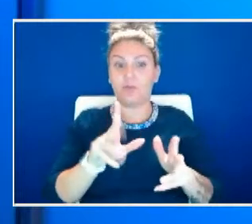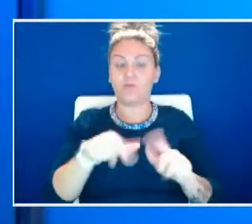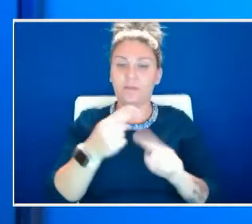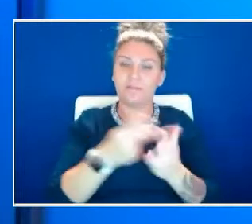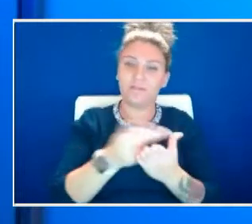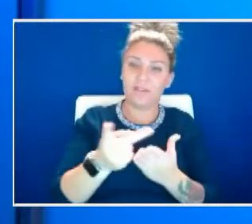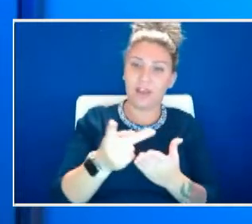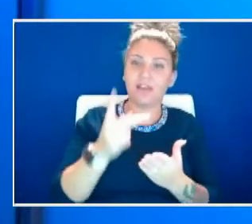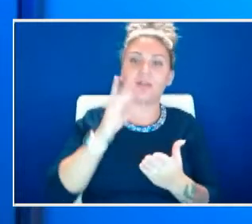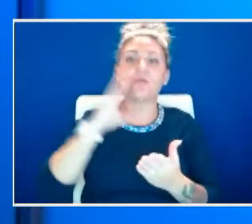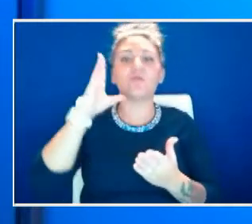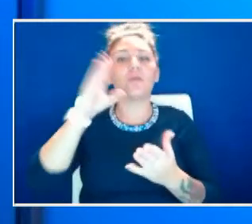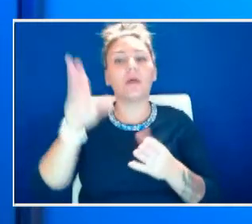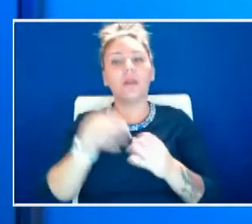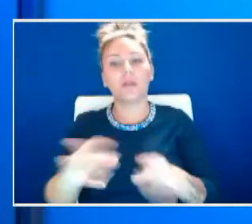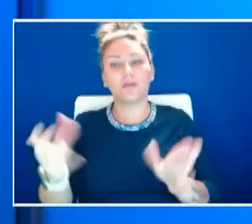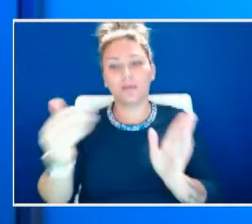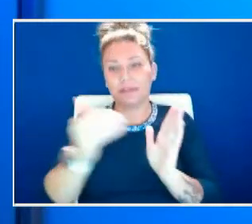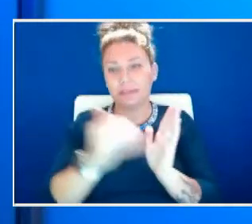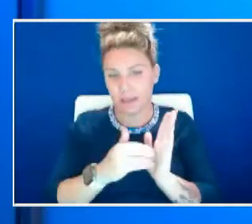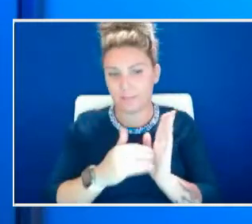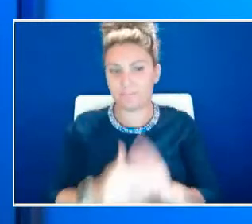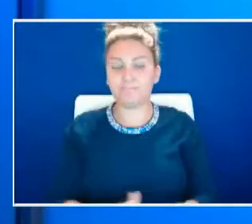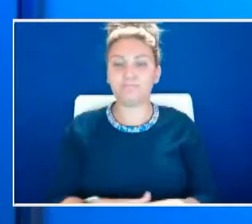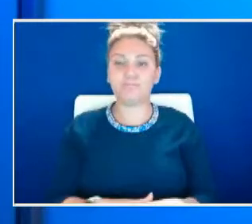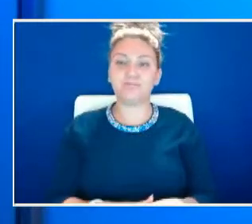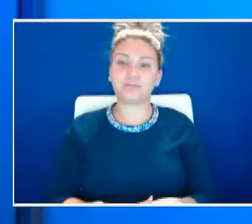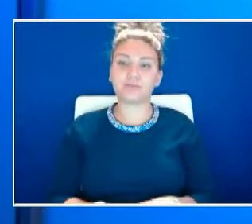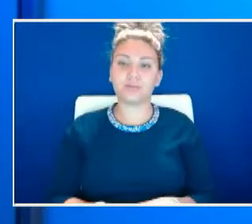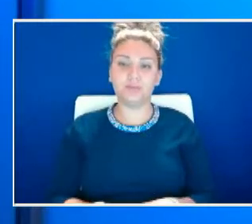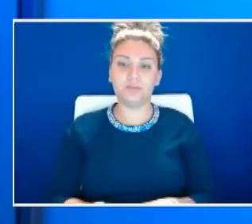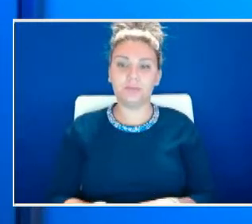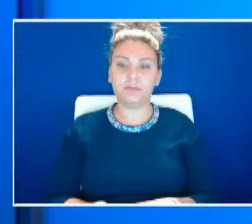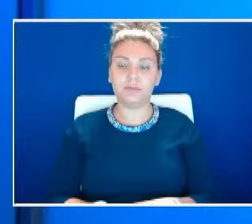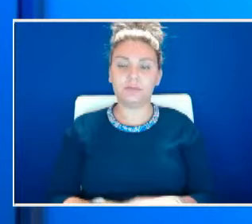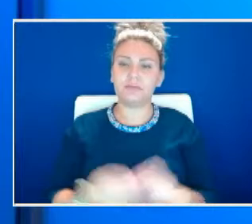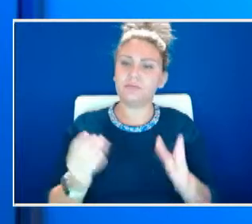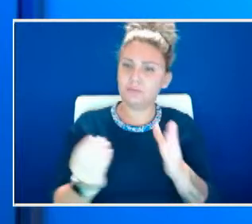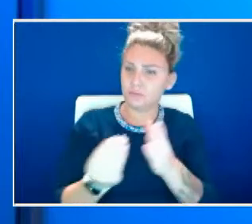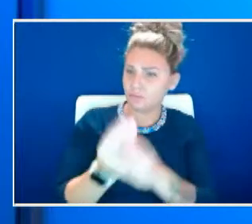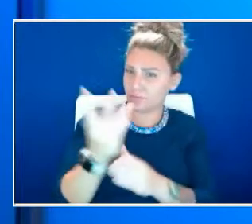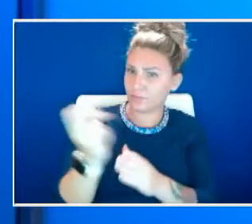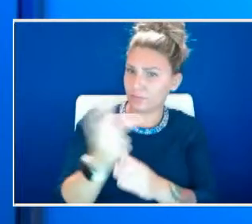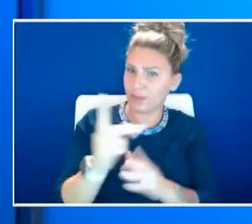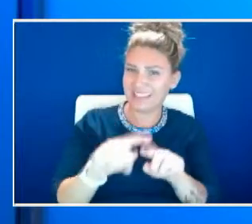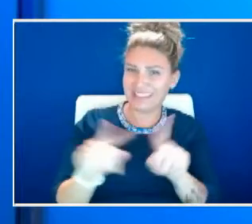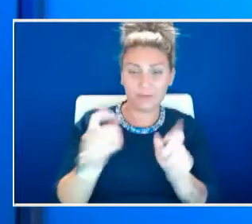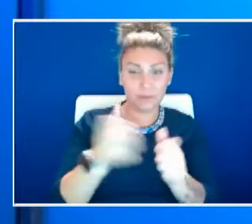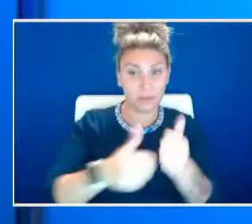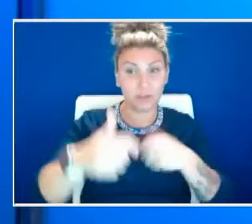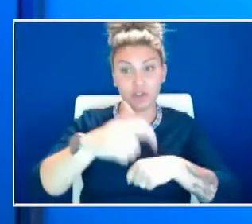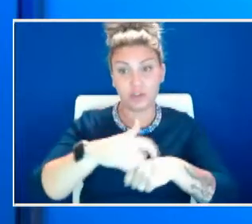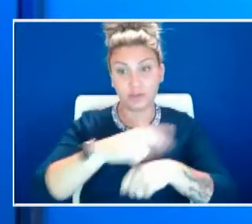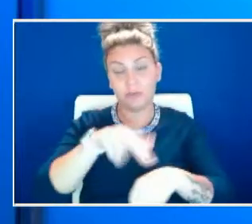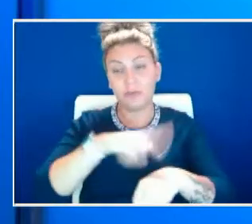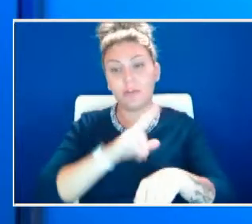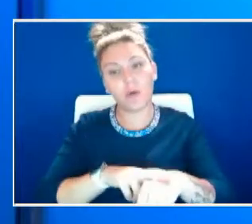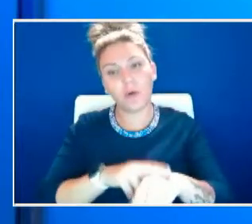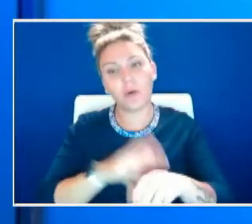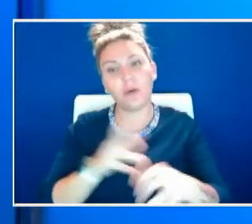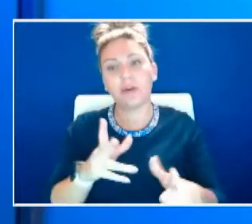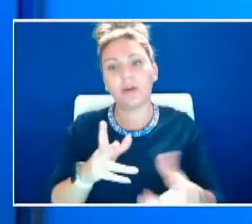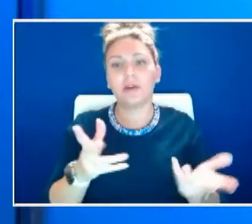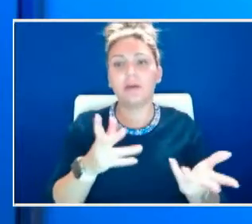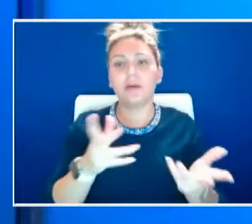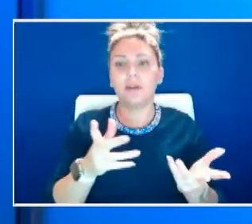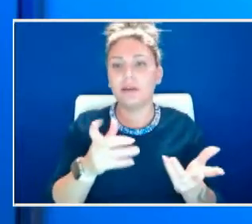it again, and so it's come back different every time. And of course, and I don't feel like I look